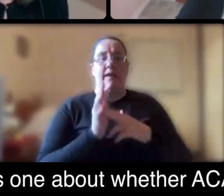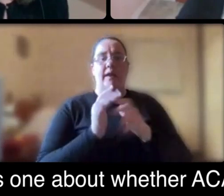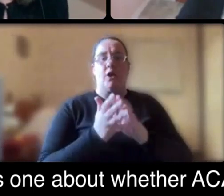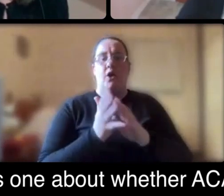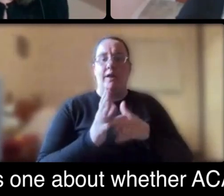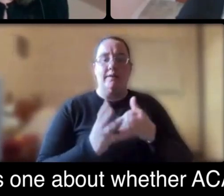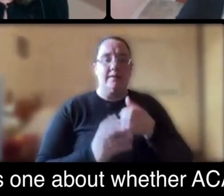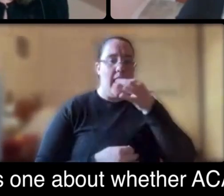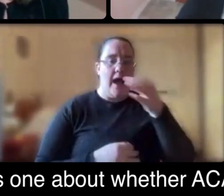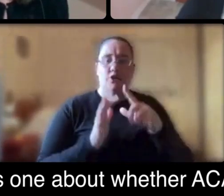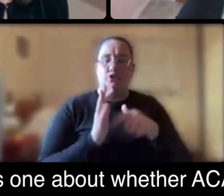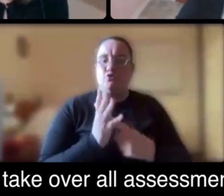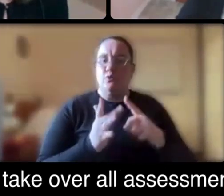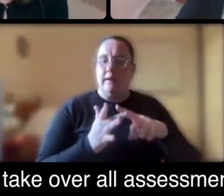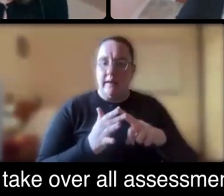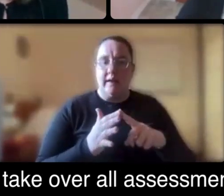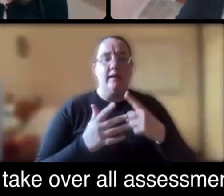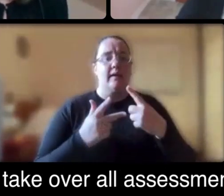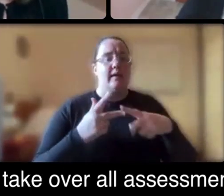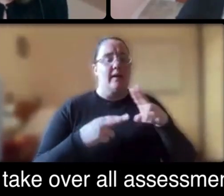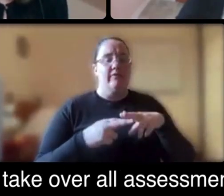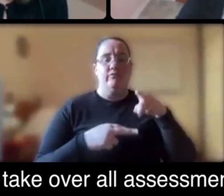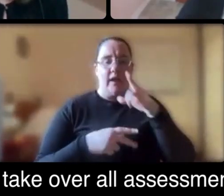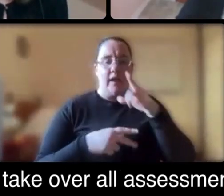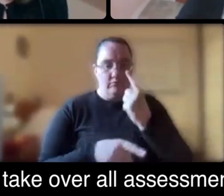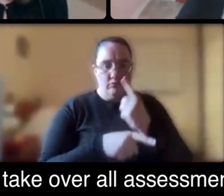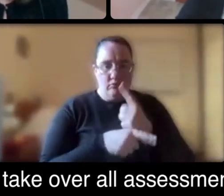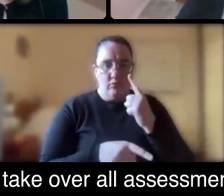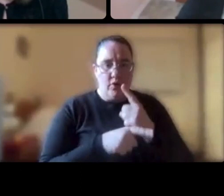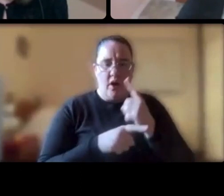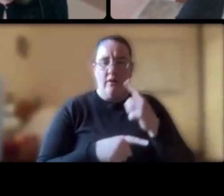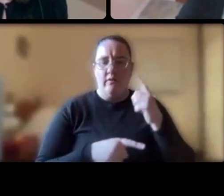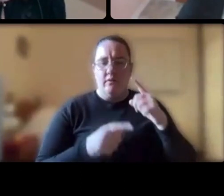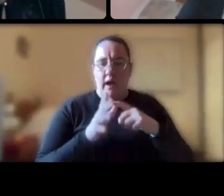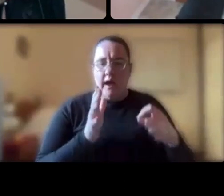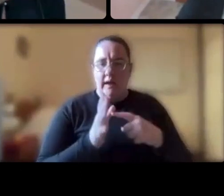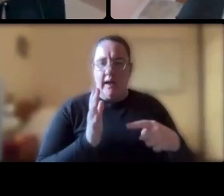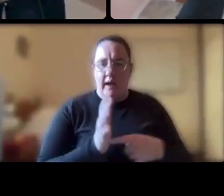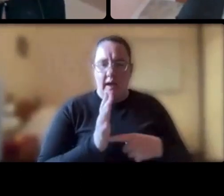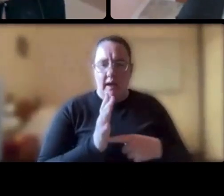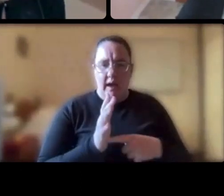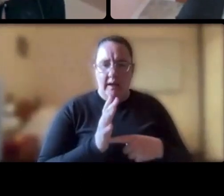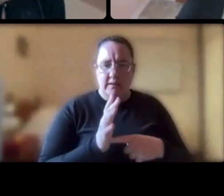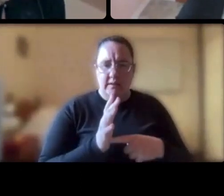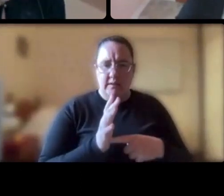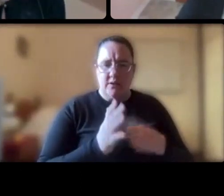there was one about whether ACAT services would be expanded to take over all assessments.